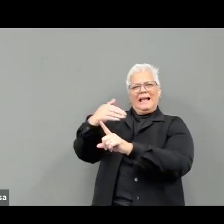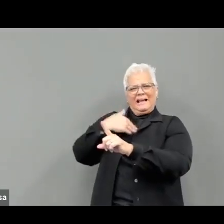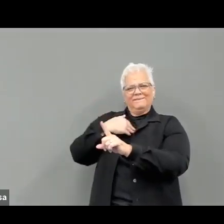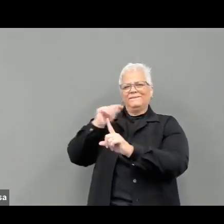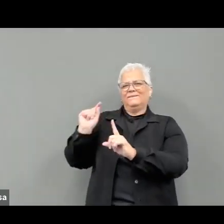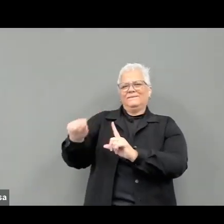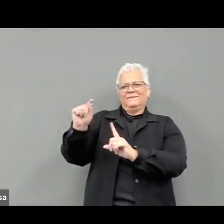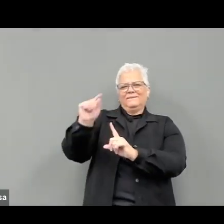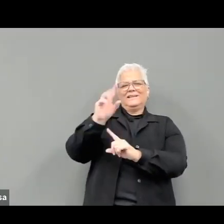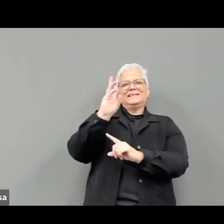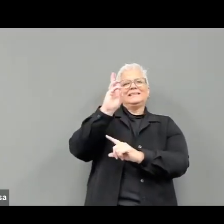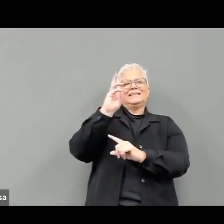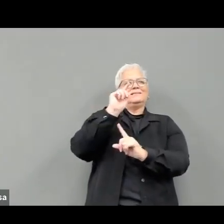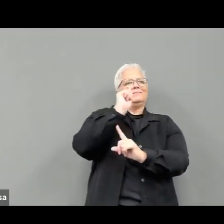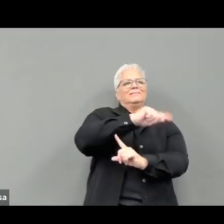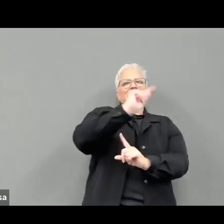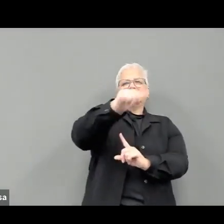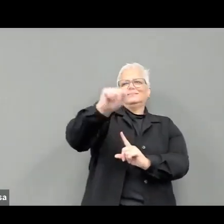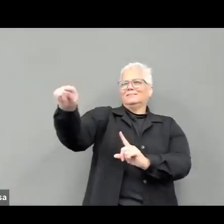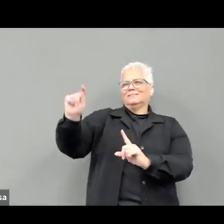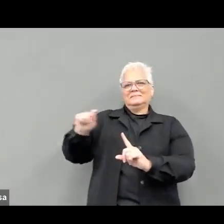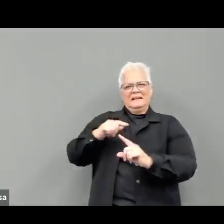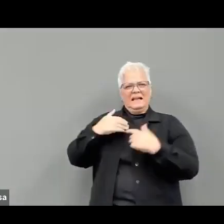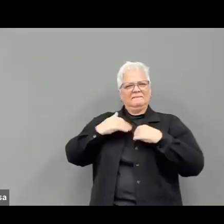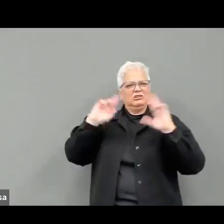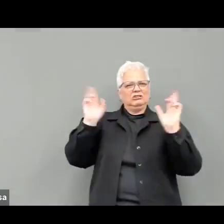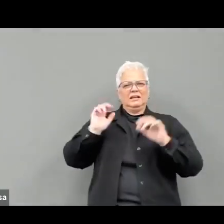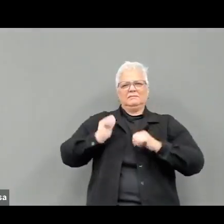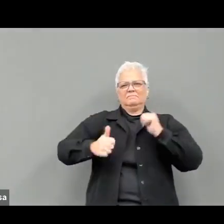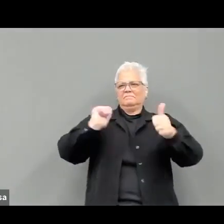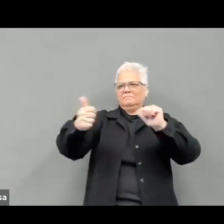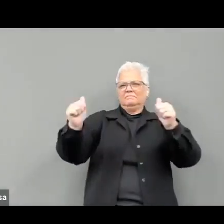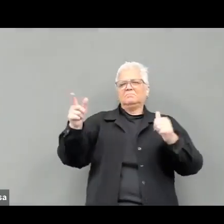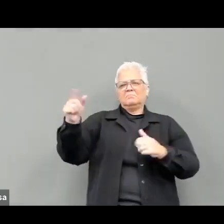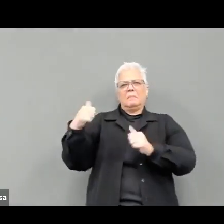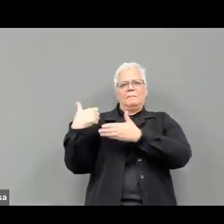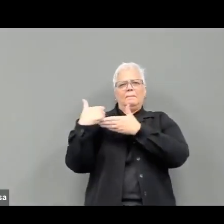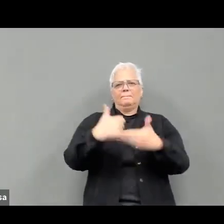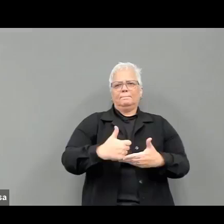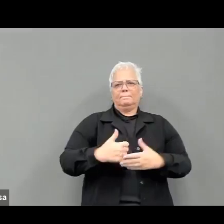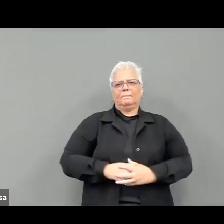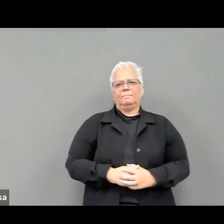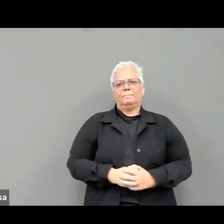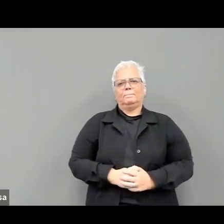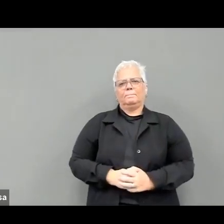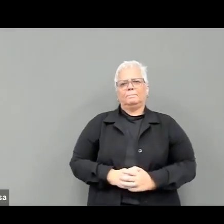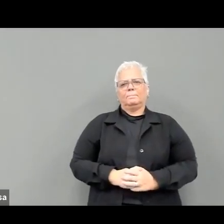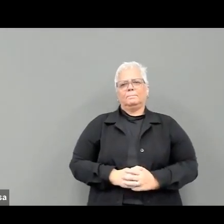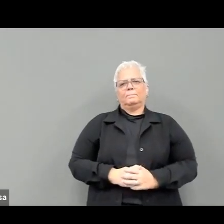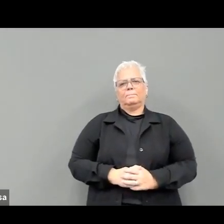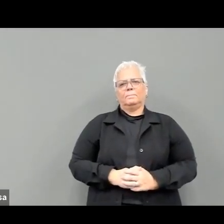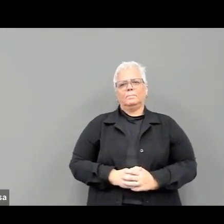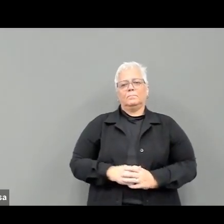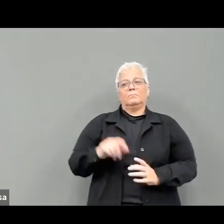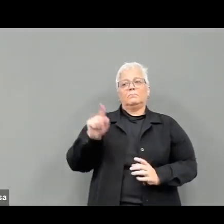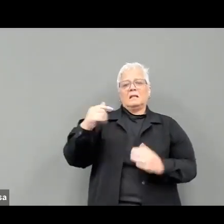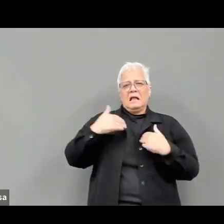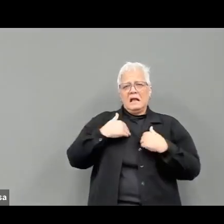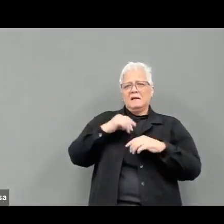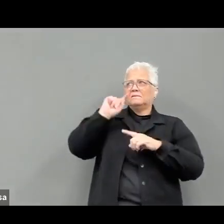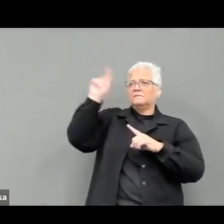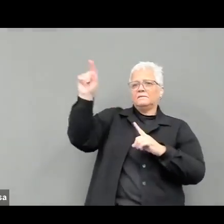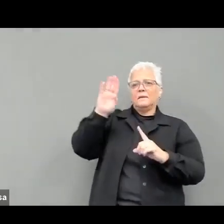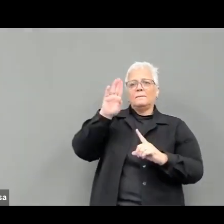far north as Nowata County. As the state of Oklahoma has ramped up to make